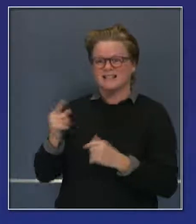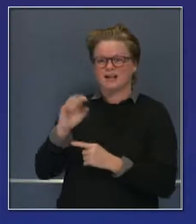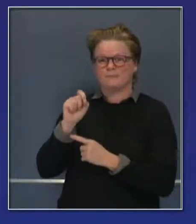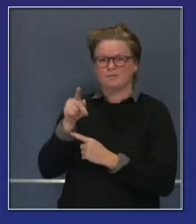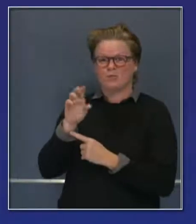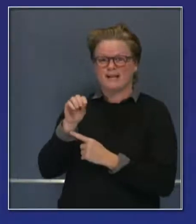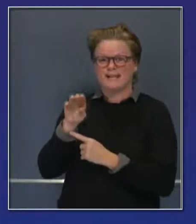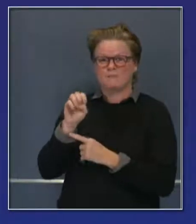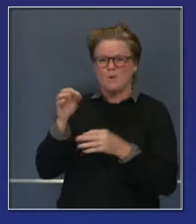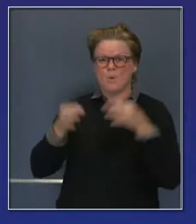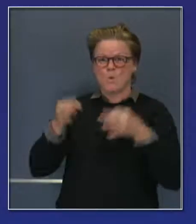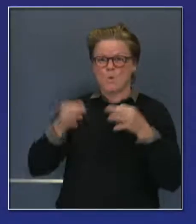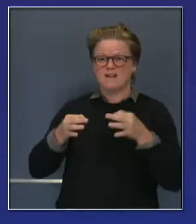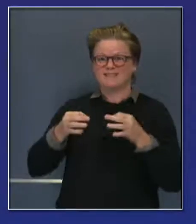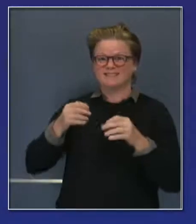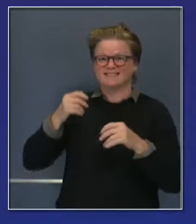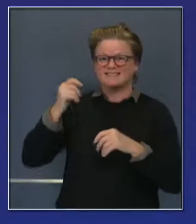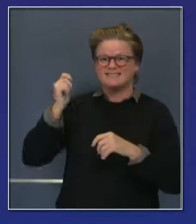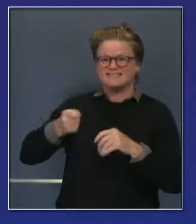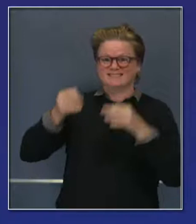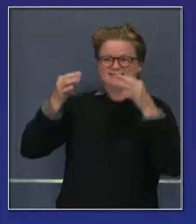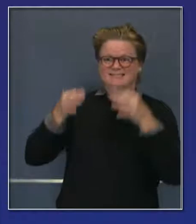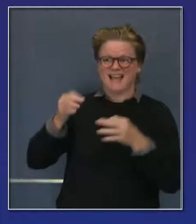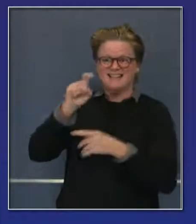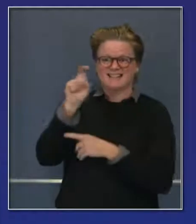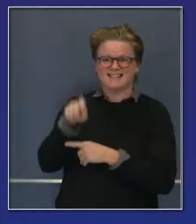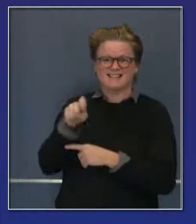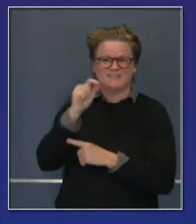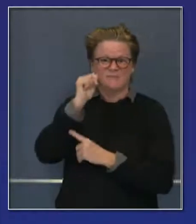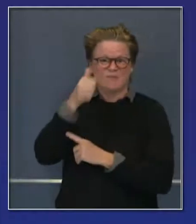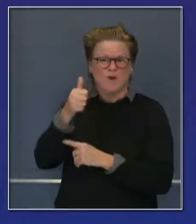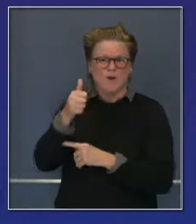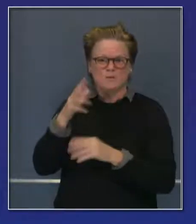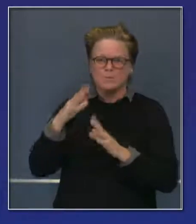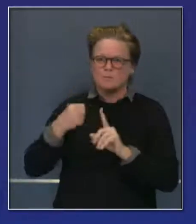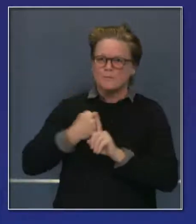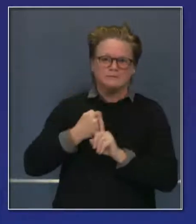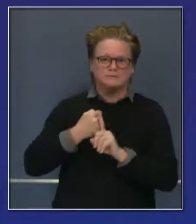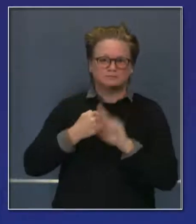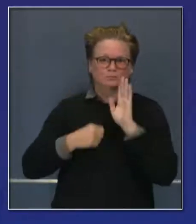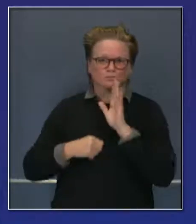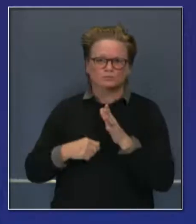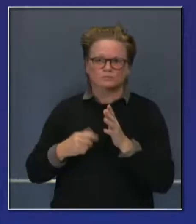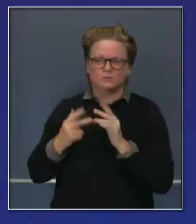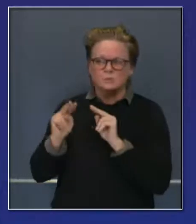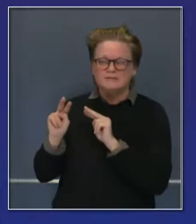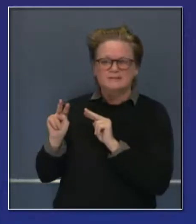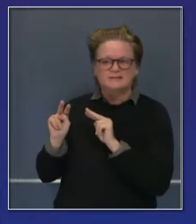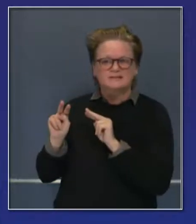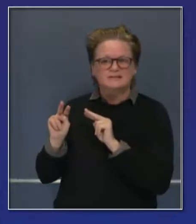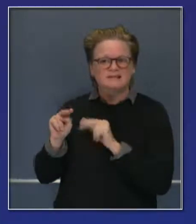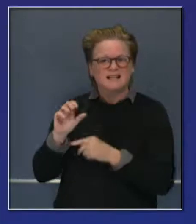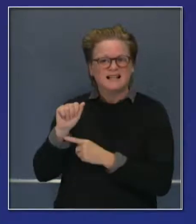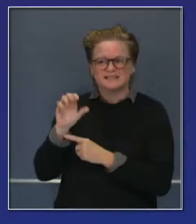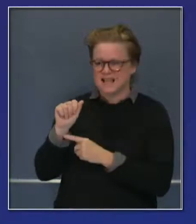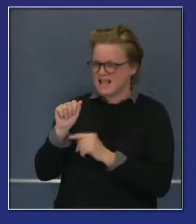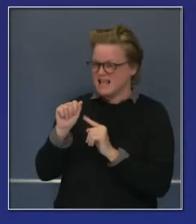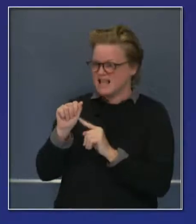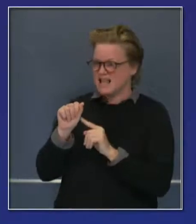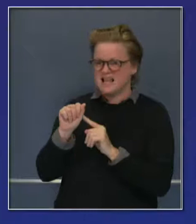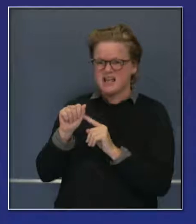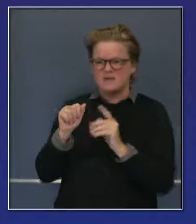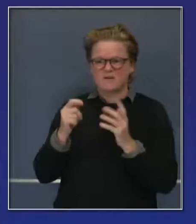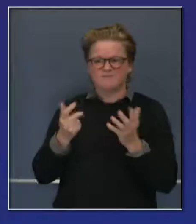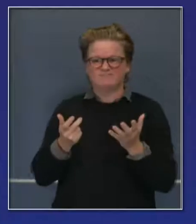think it's not about me? It's about you. What did the Affordable Care Act do? No lifetime limits, no annual limits. Preventive care, required